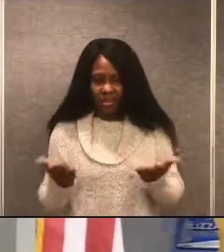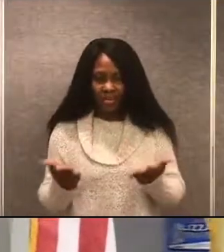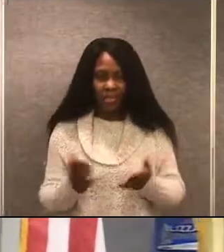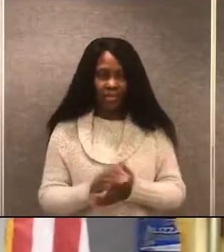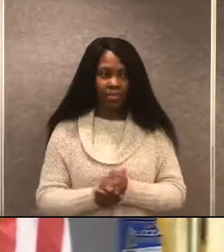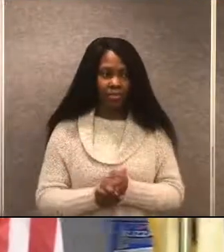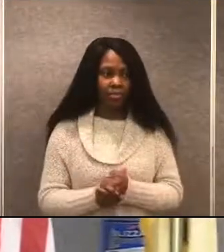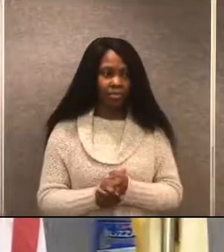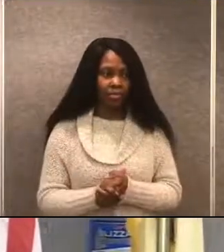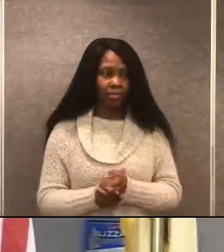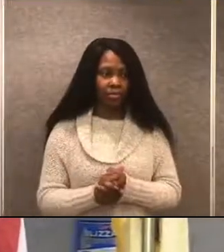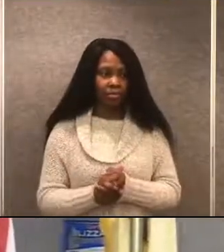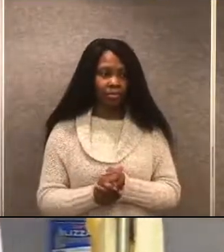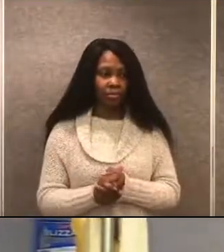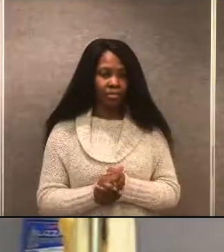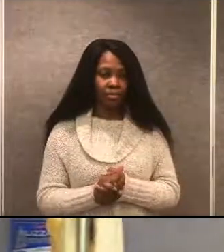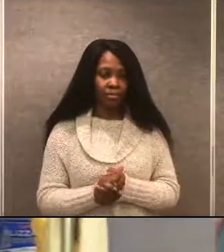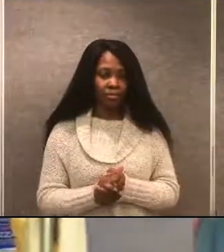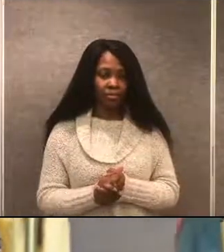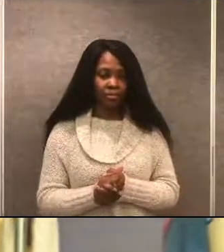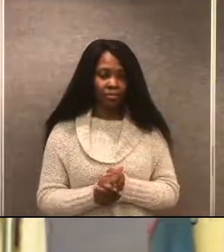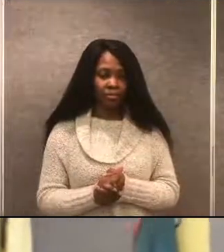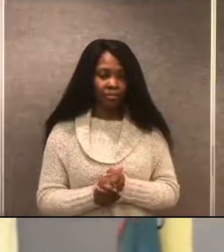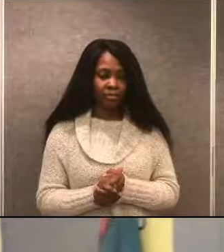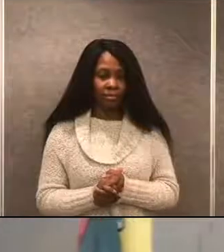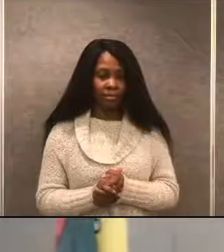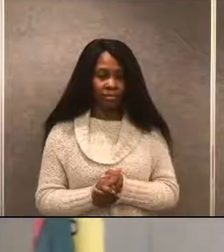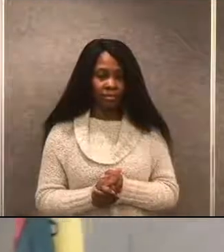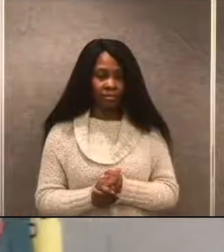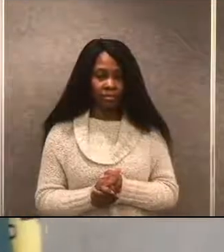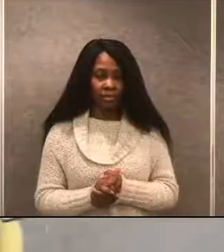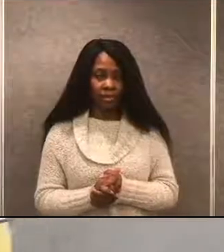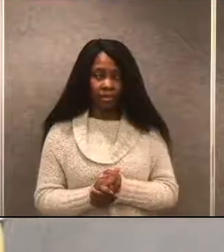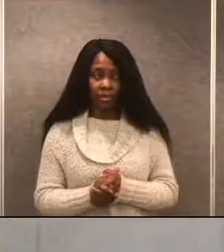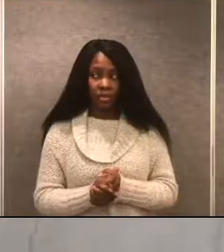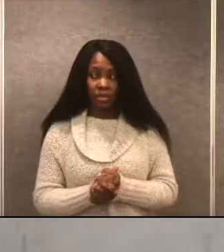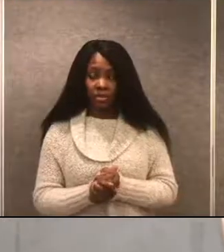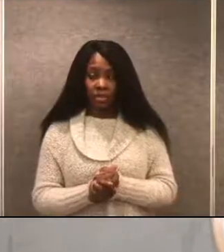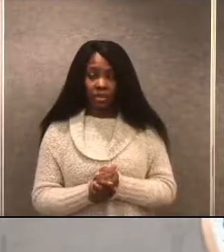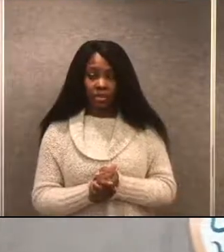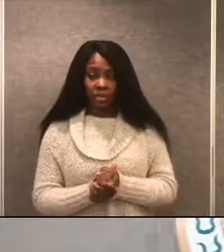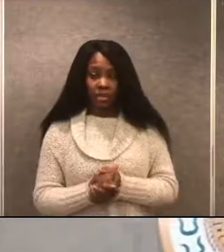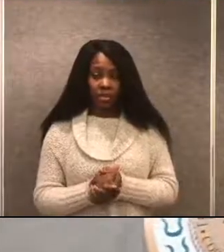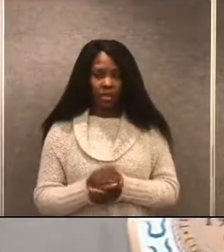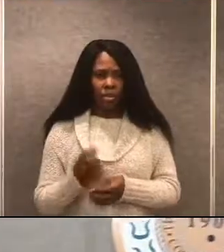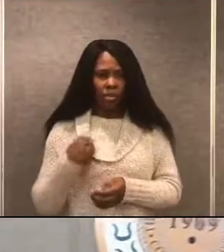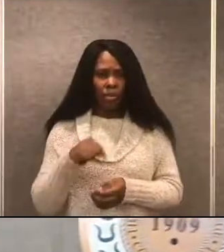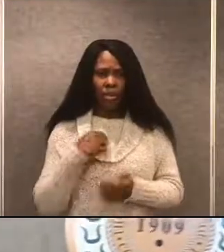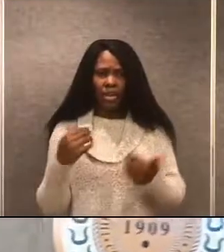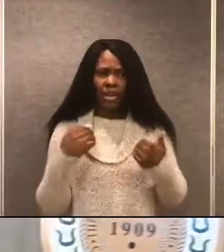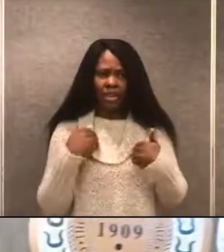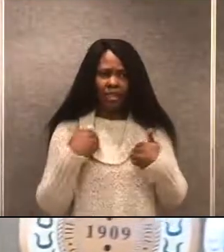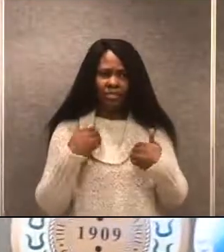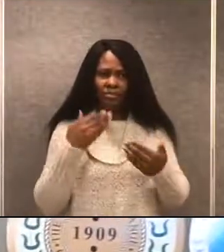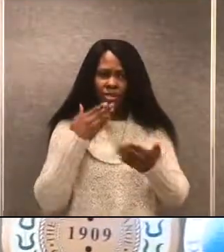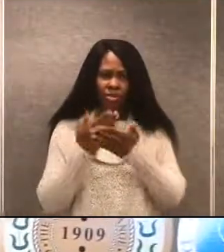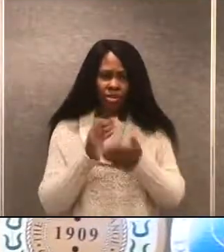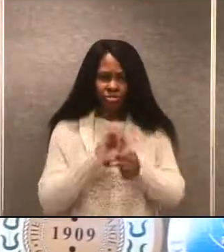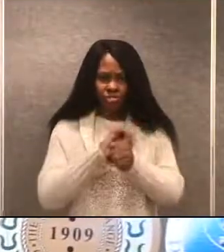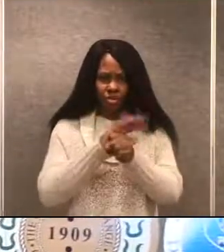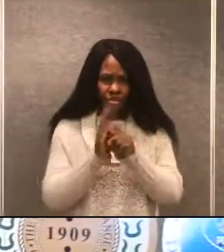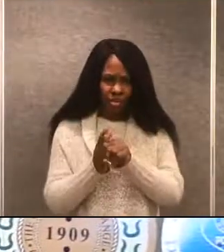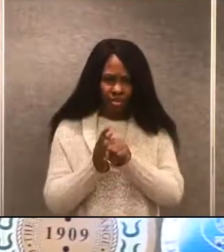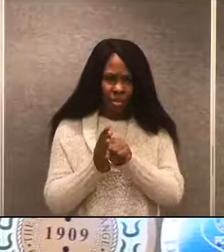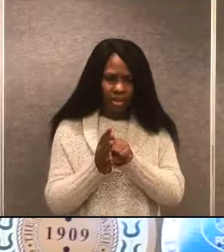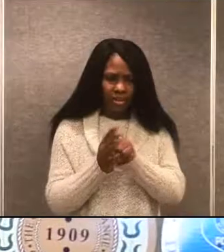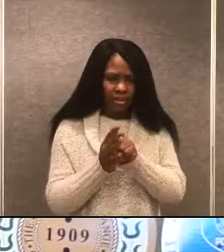Okay. We have And another. we really do have a robust contact tracing piece that we're using here in